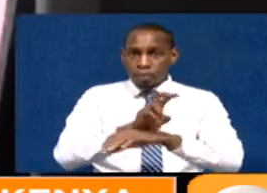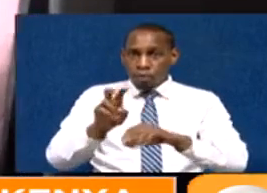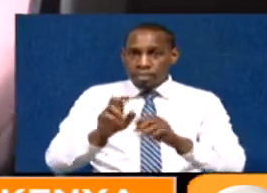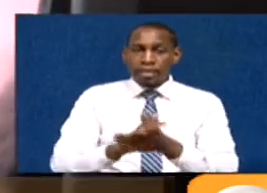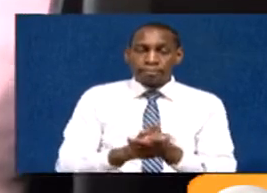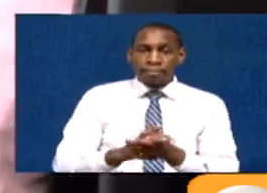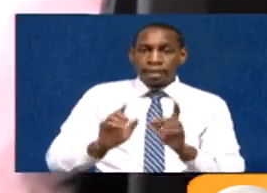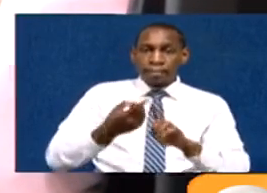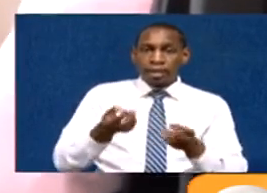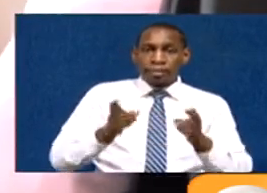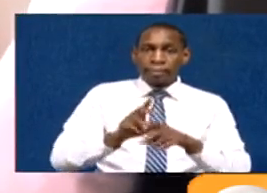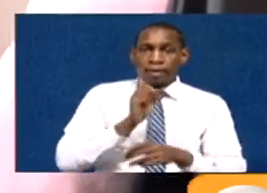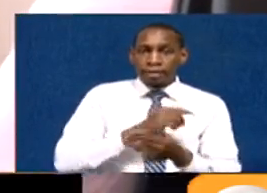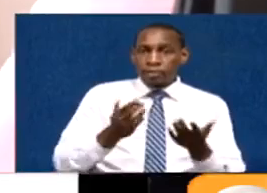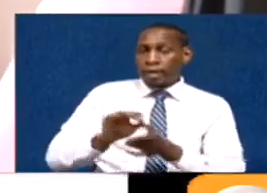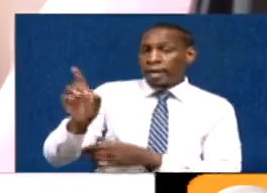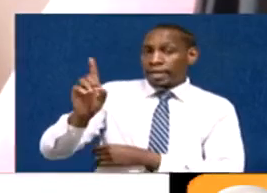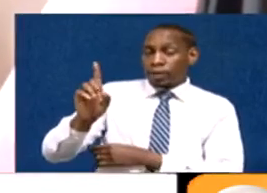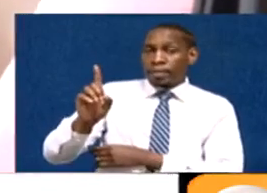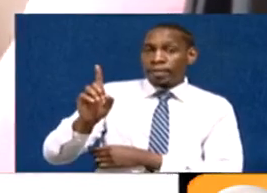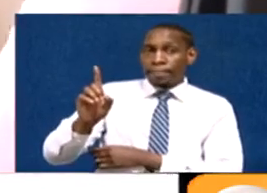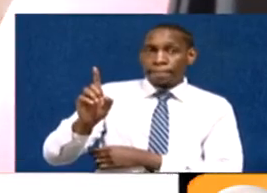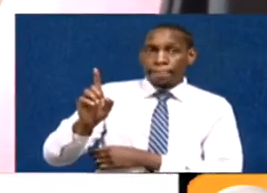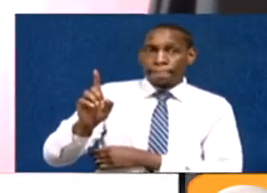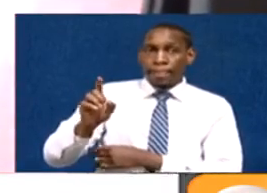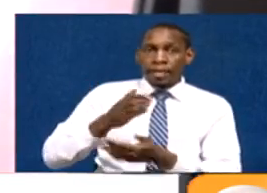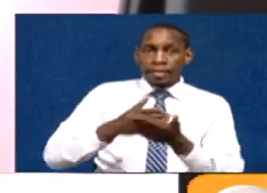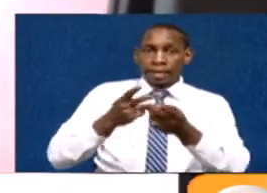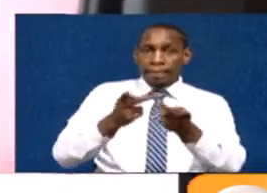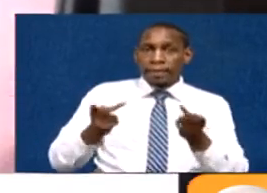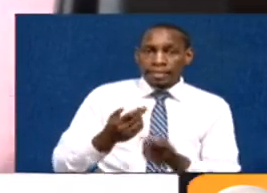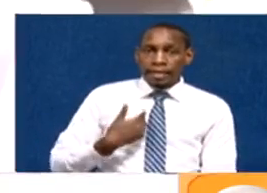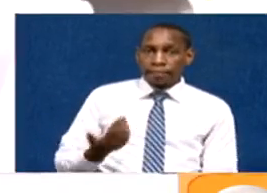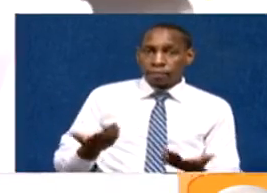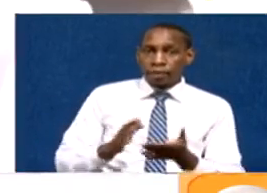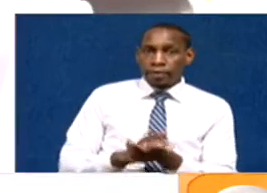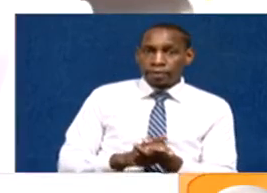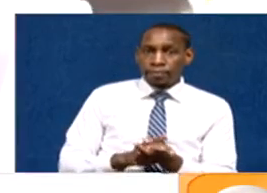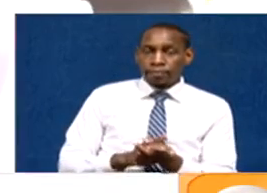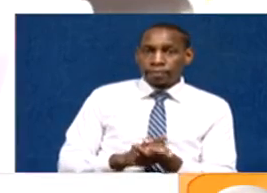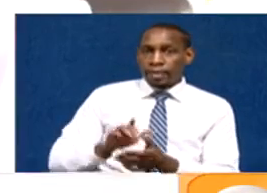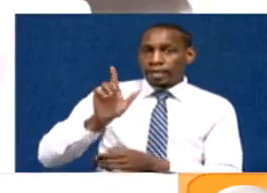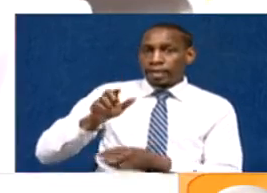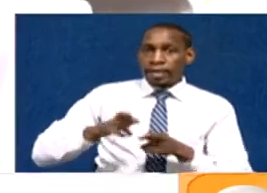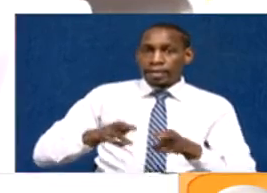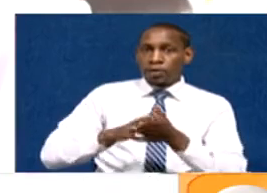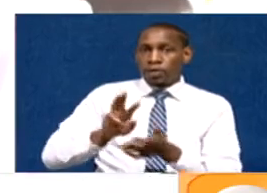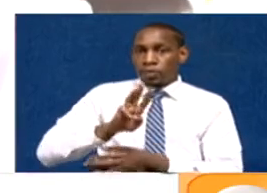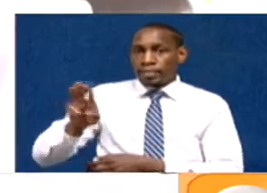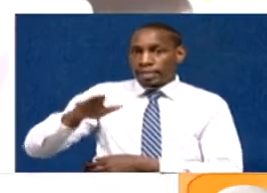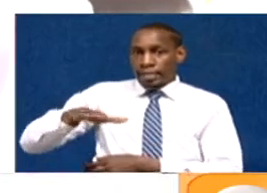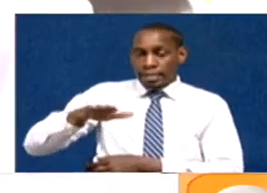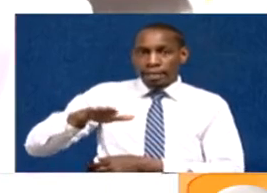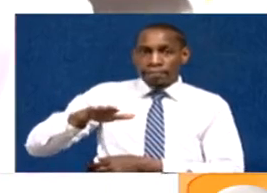basis. Pilot has taken place mostly in Nairobi. We have some places in on Langata Road in the western side of